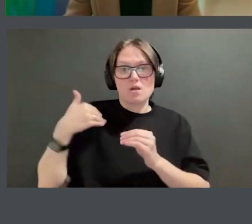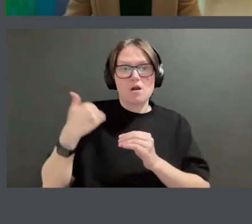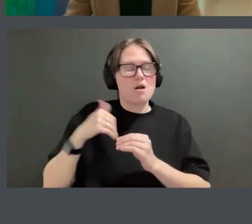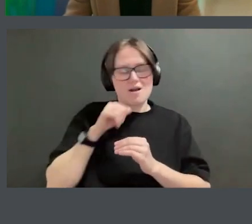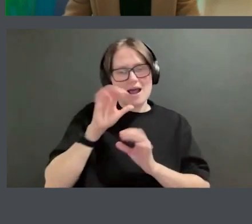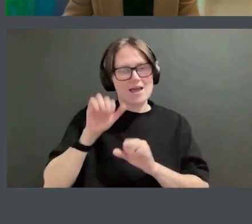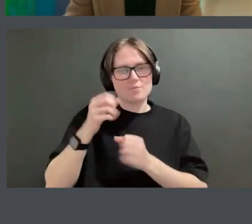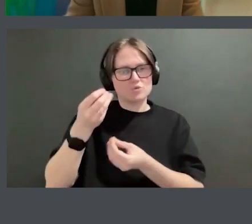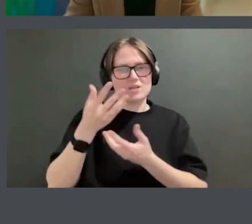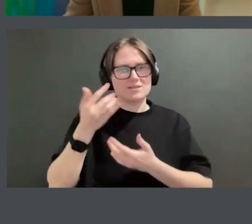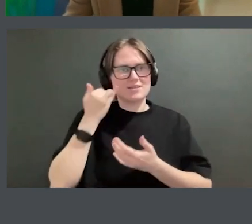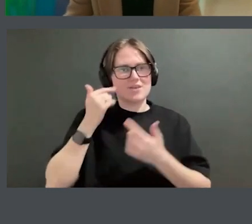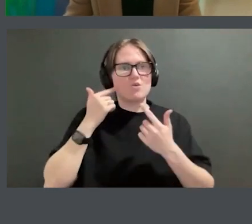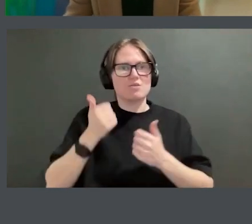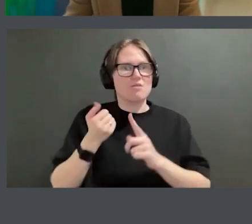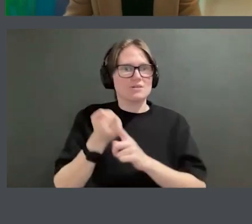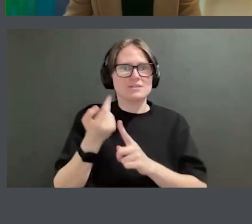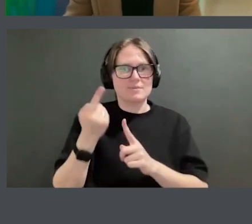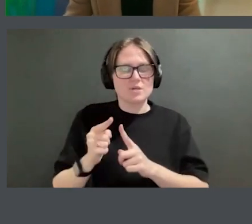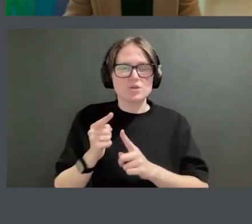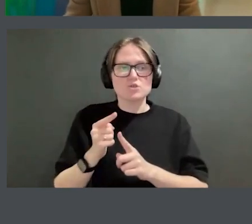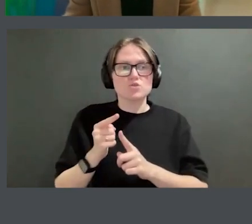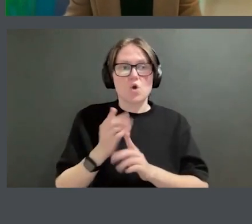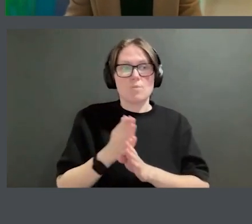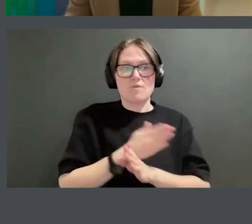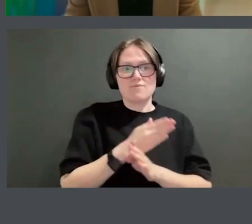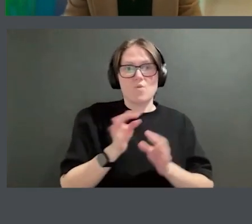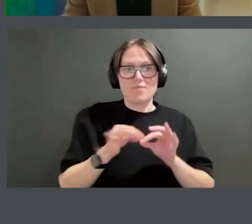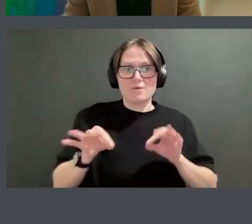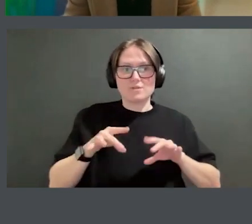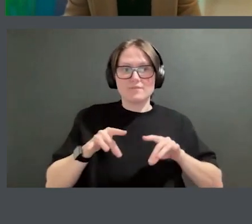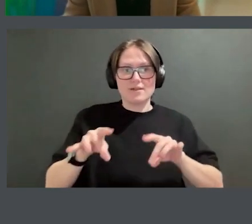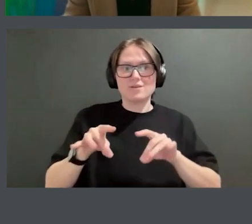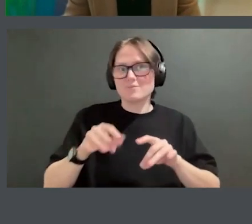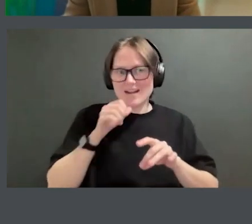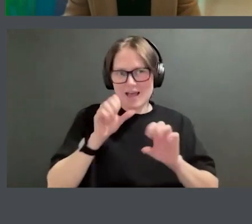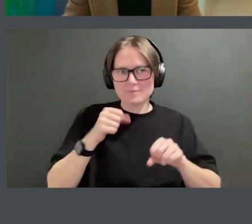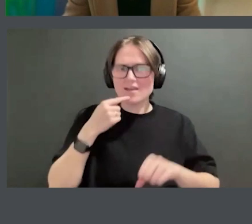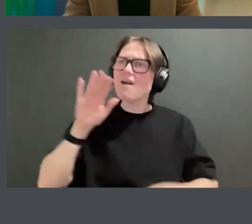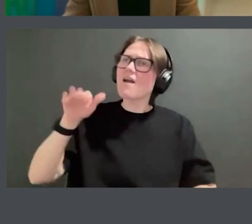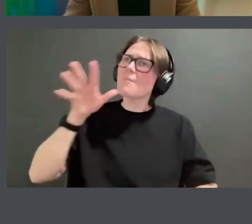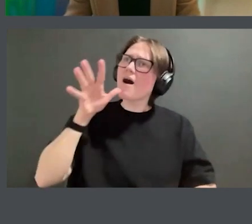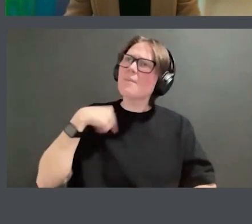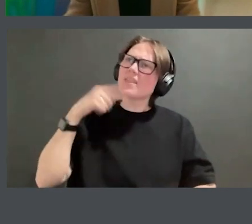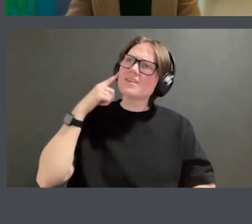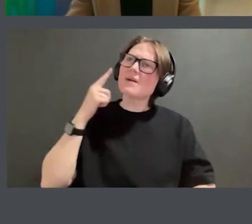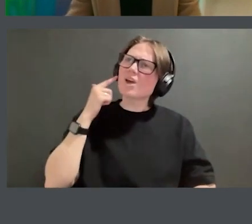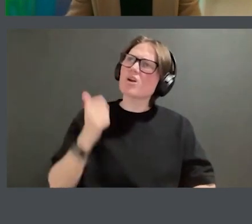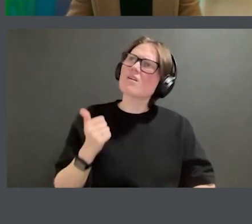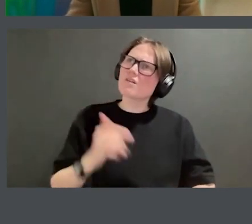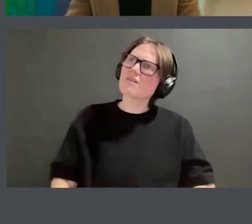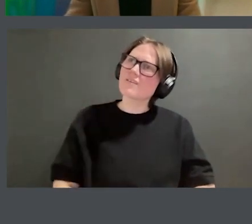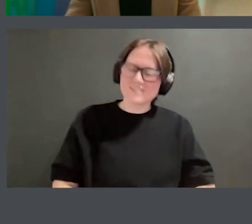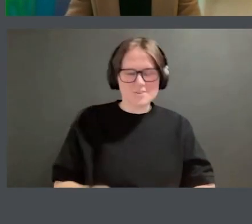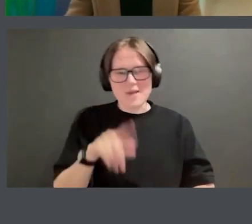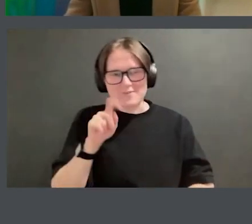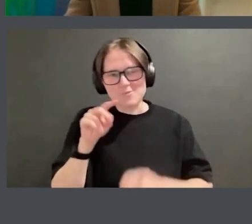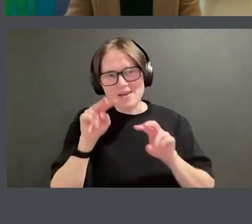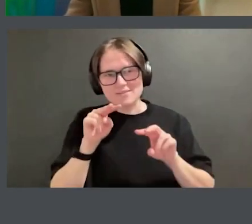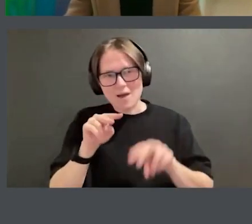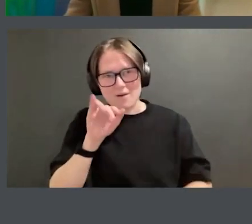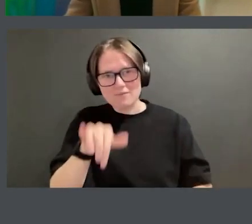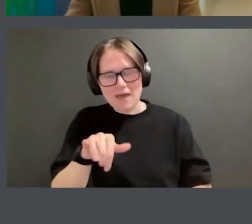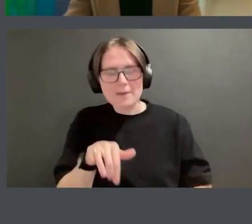is occurring. So, you know, a prelingual child is not able to say, hey, Mom, I think my hearing's not as good as before. So we need to be on top of